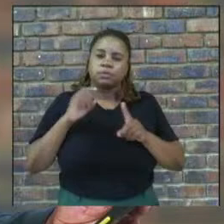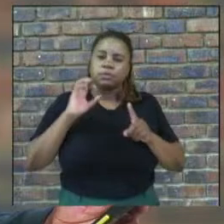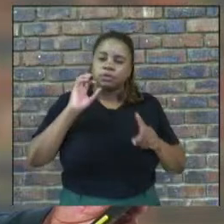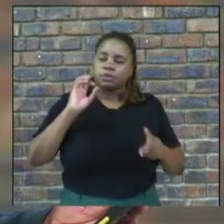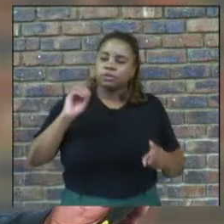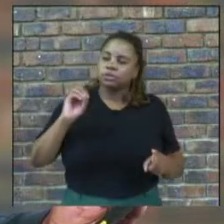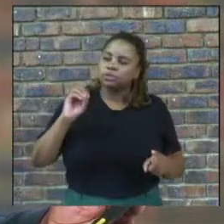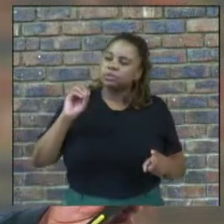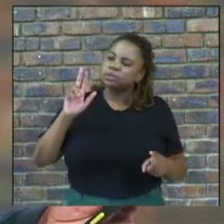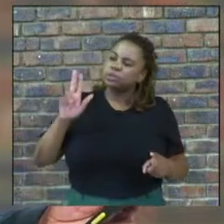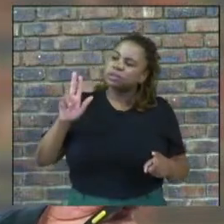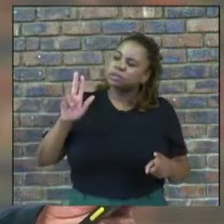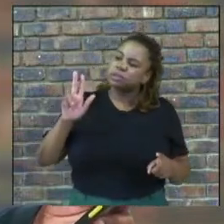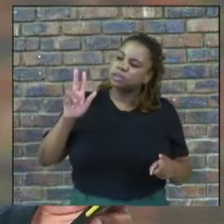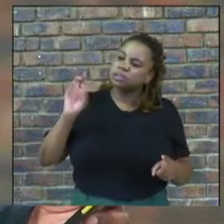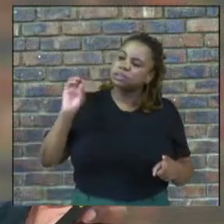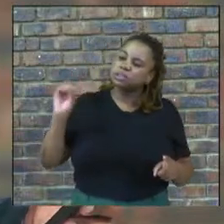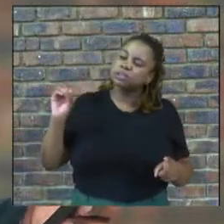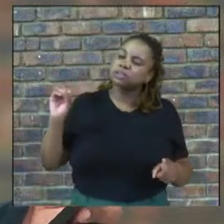0800